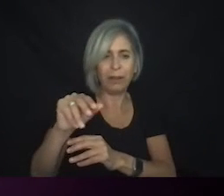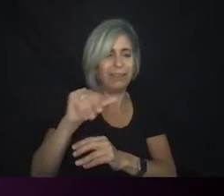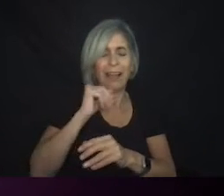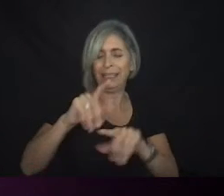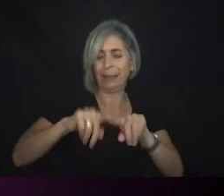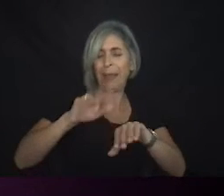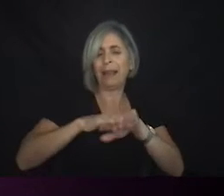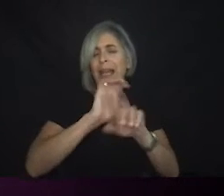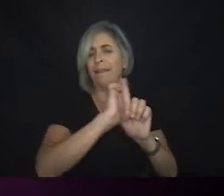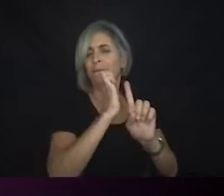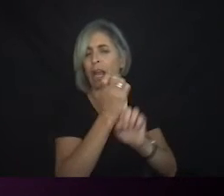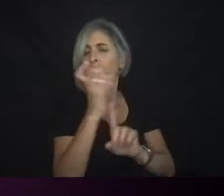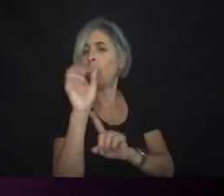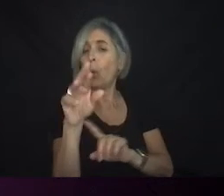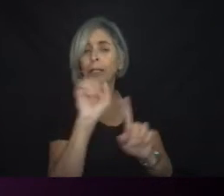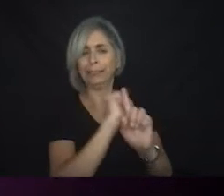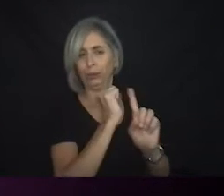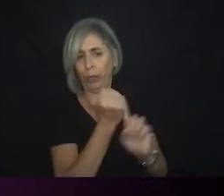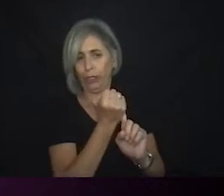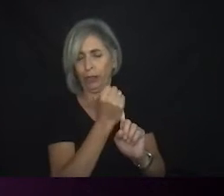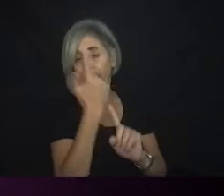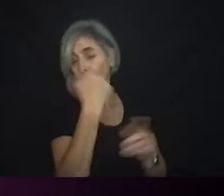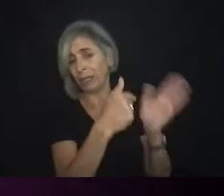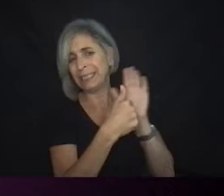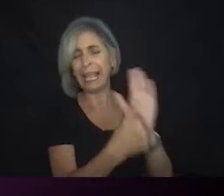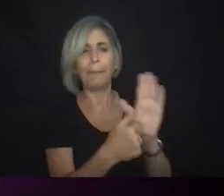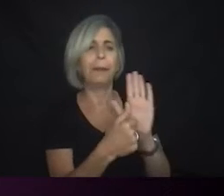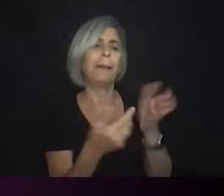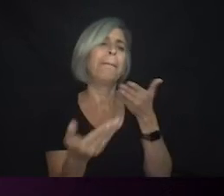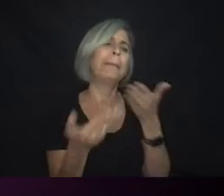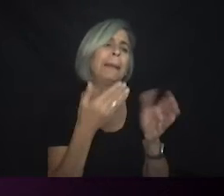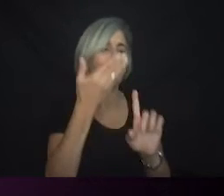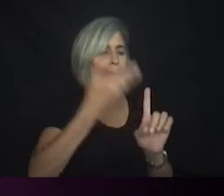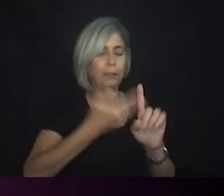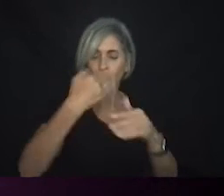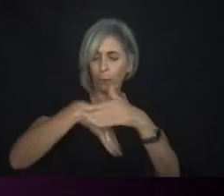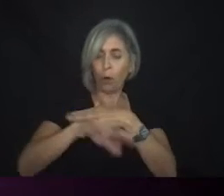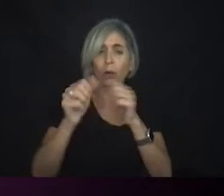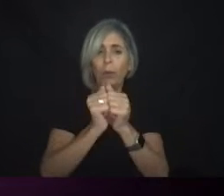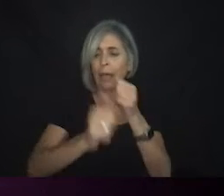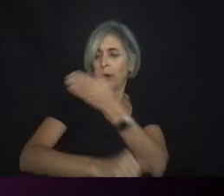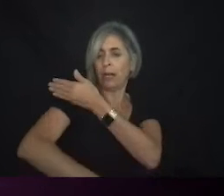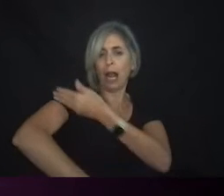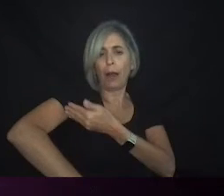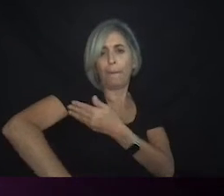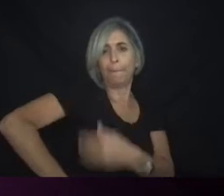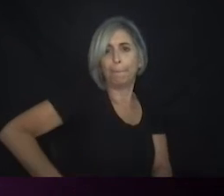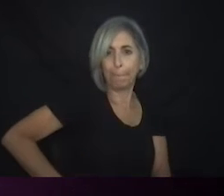or a situation. So an example is maybe a person born without an arm.